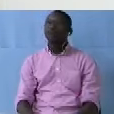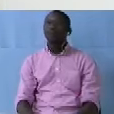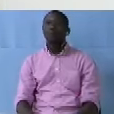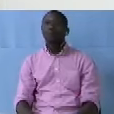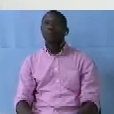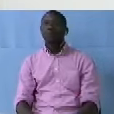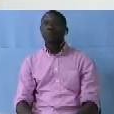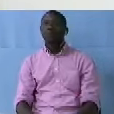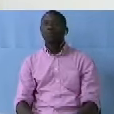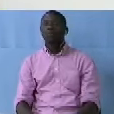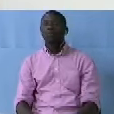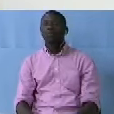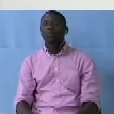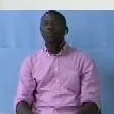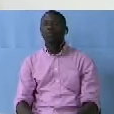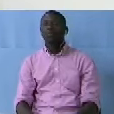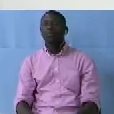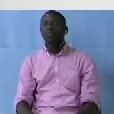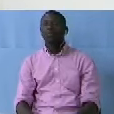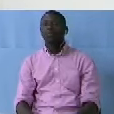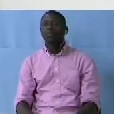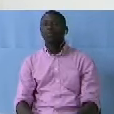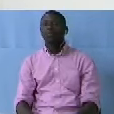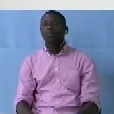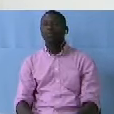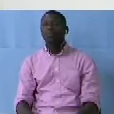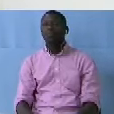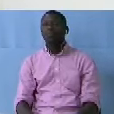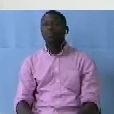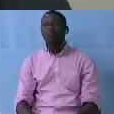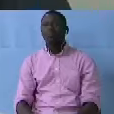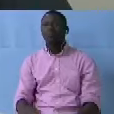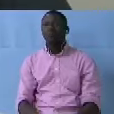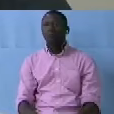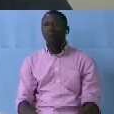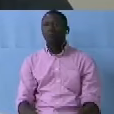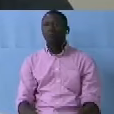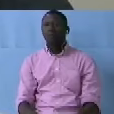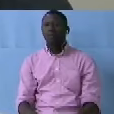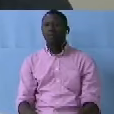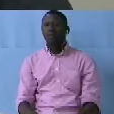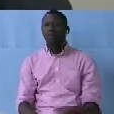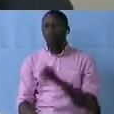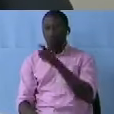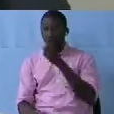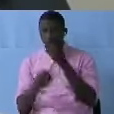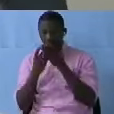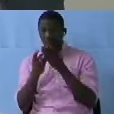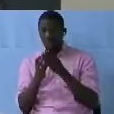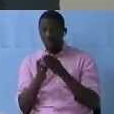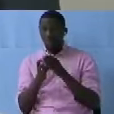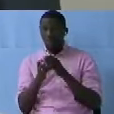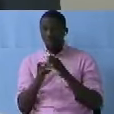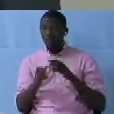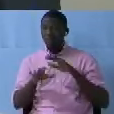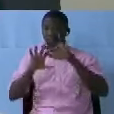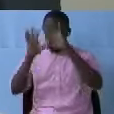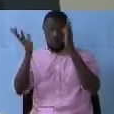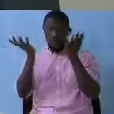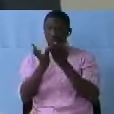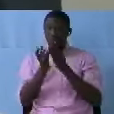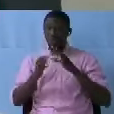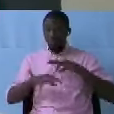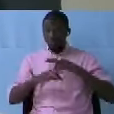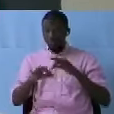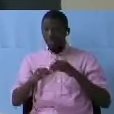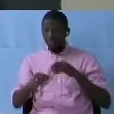tax dañ wara joxe xibaar yoyu. Would you say that public interest is also another exception? On legi da nga bëgg wone tam